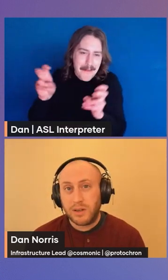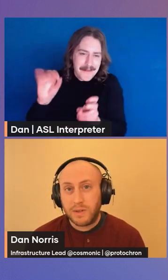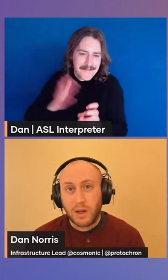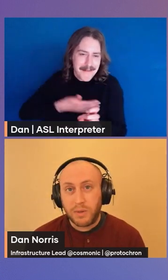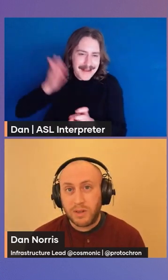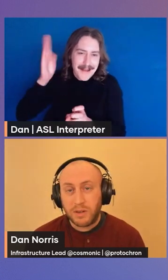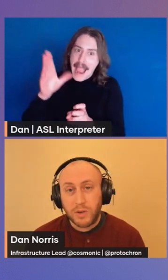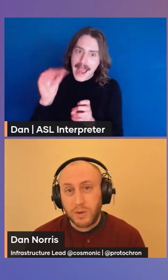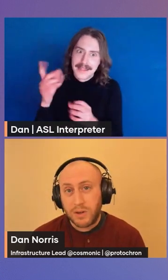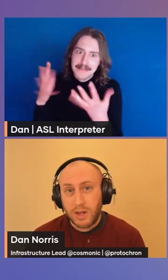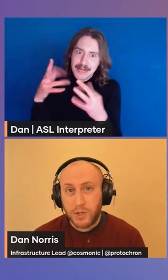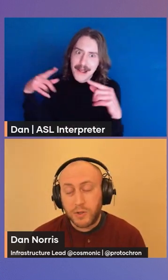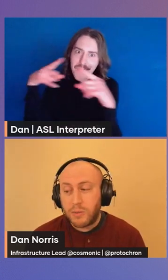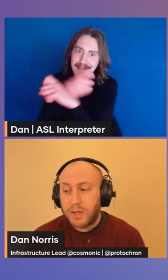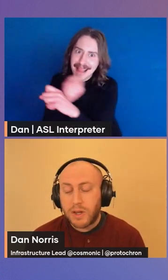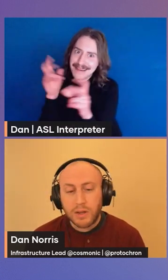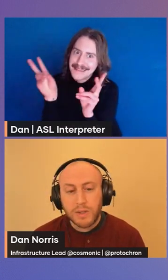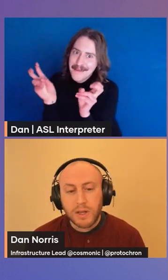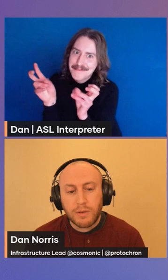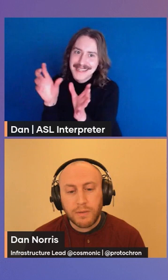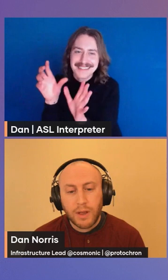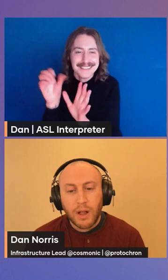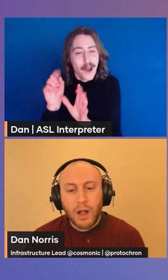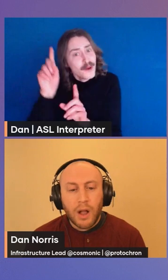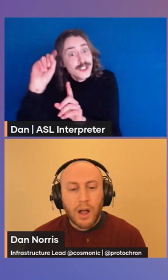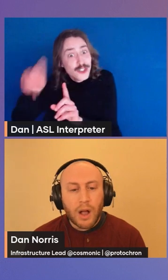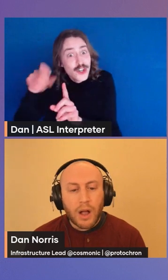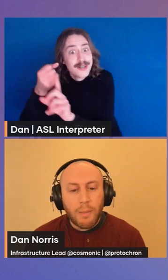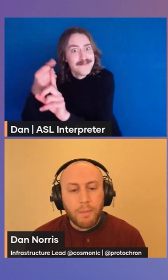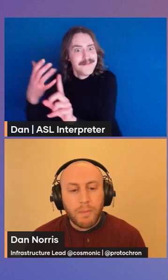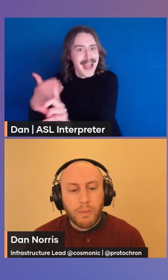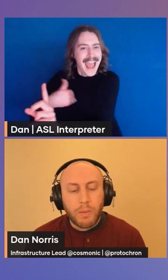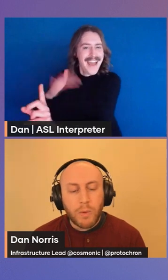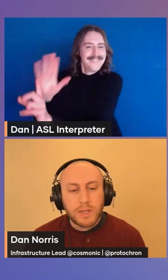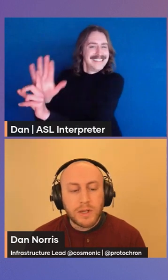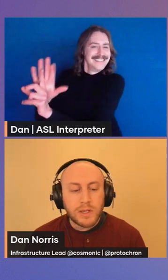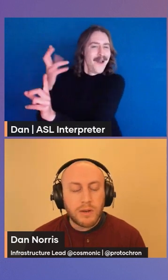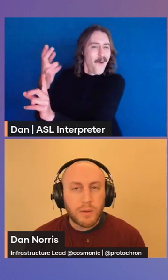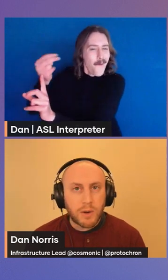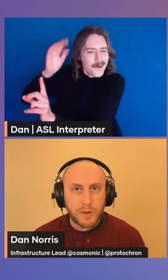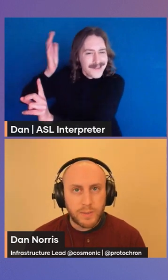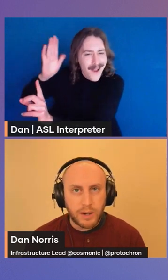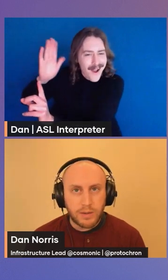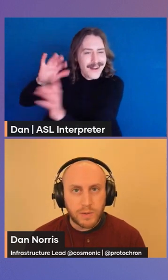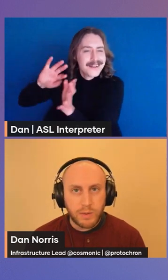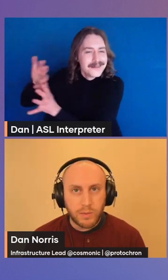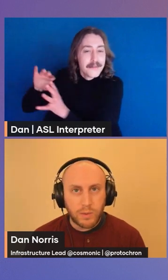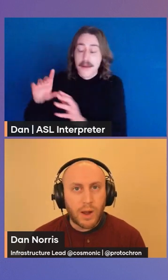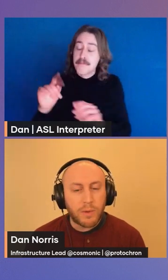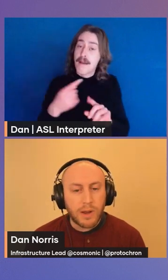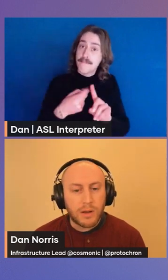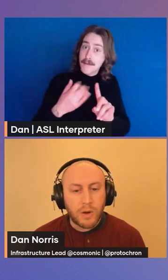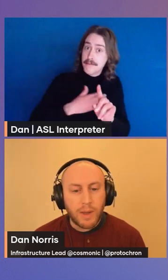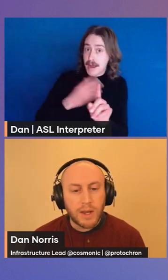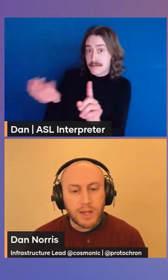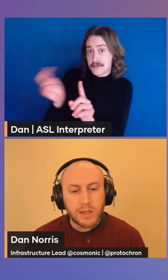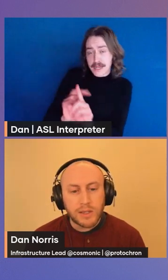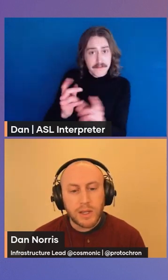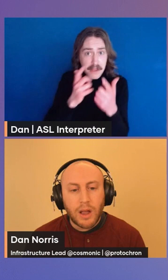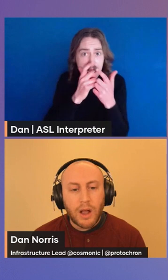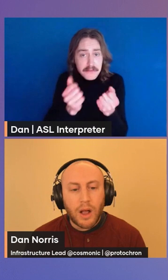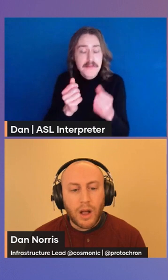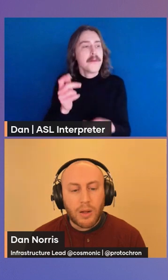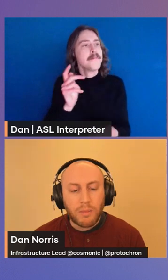complex enough topic. It could and should be a talk to itself. But what's interesting from our perspective as people who are operating Nomad